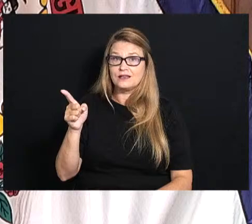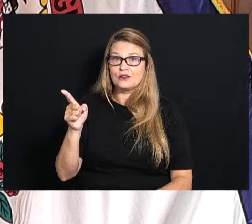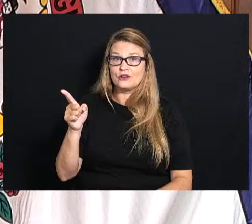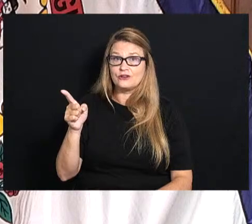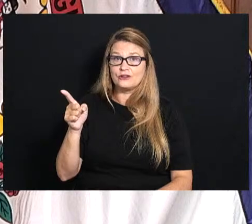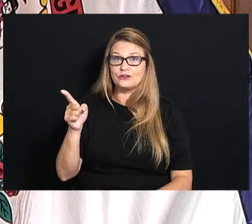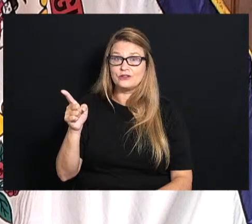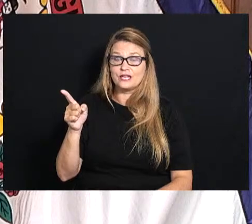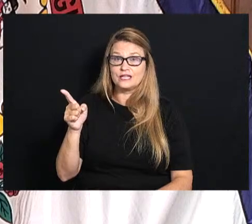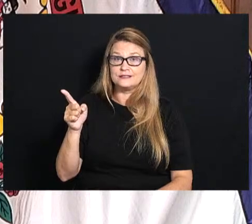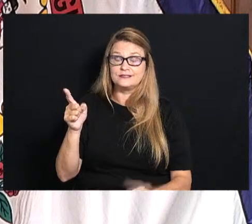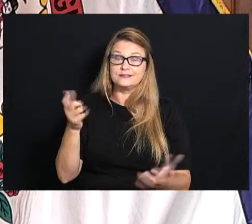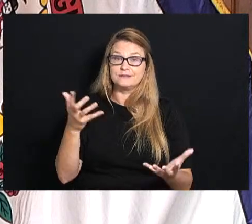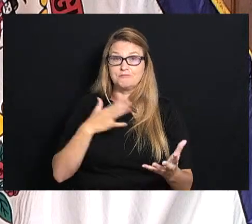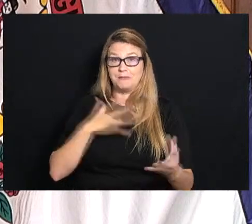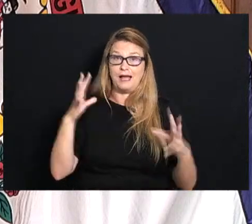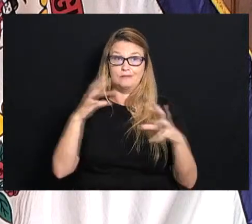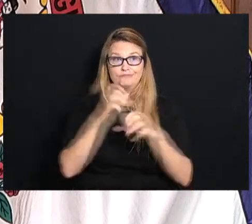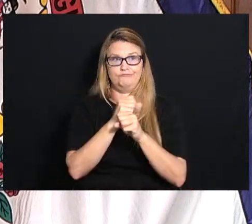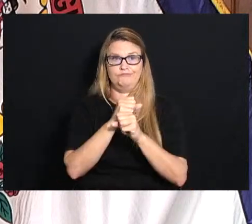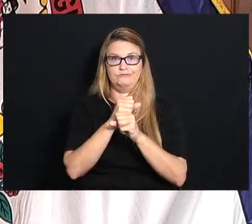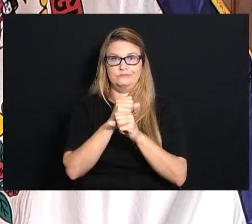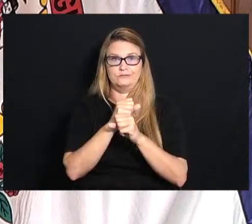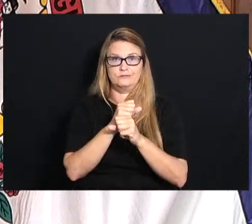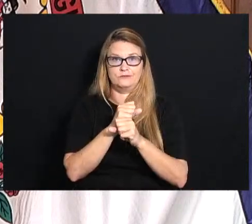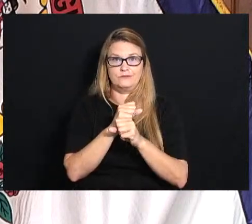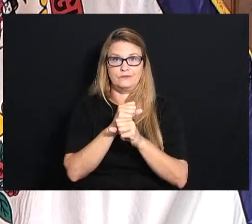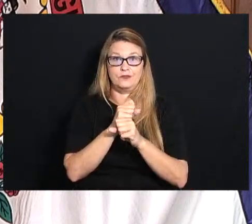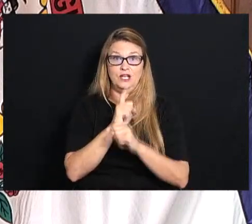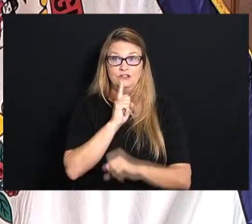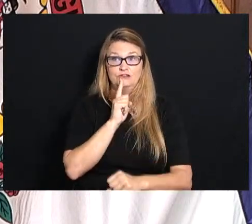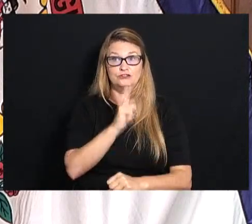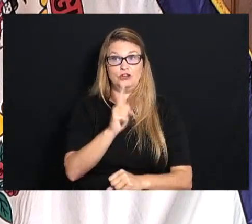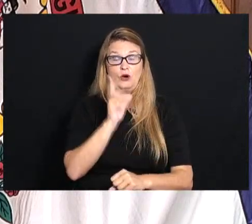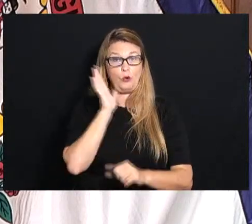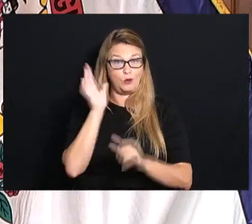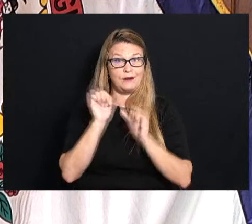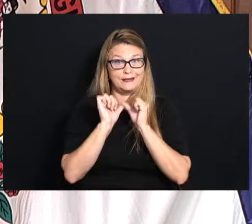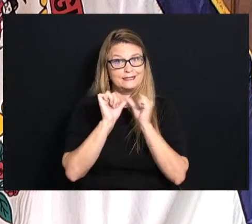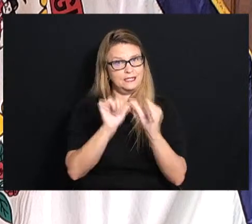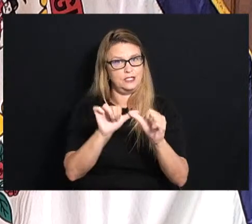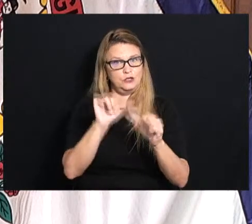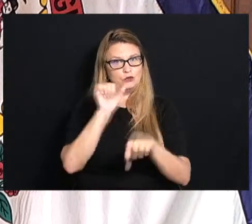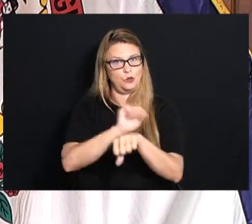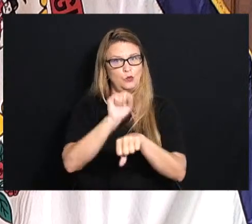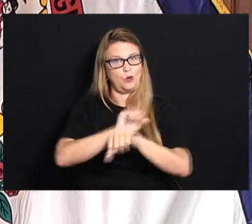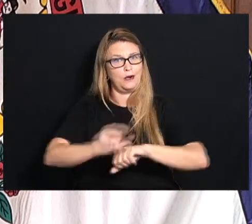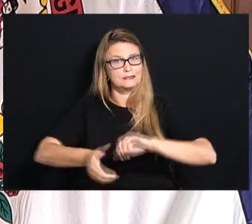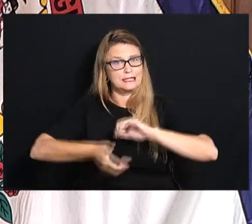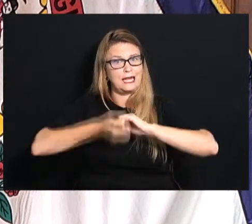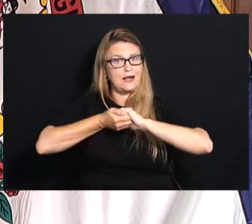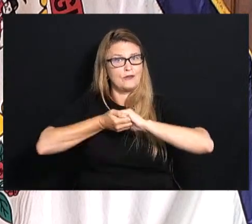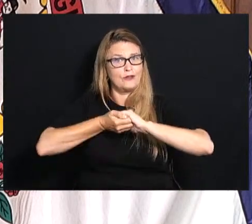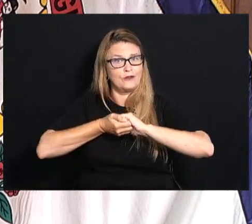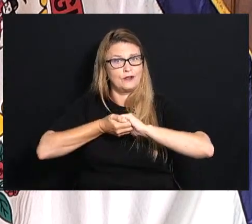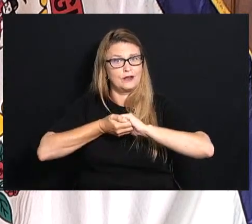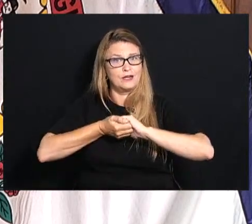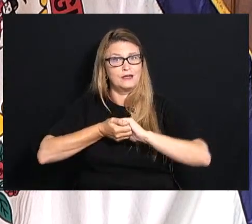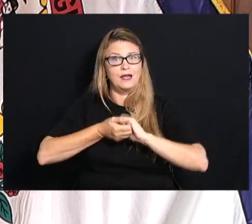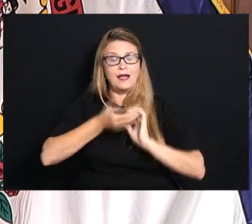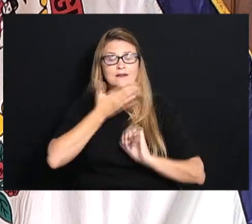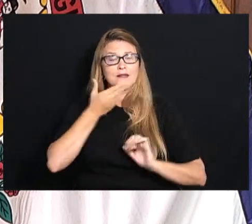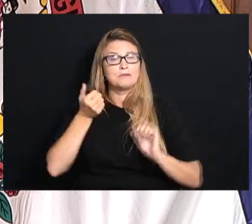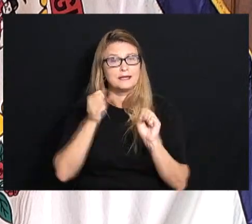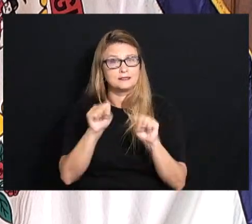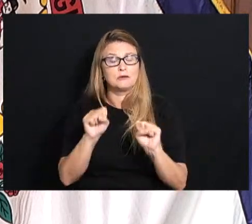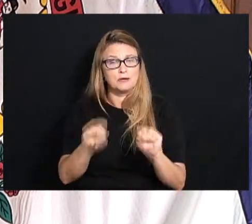long and the short of it is, sure, we'll continue to work together, and from my standpoint, work the best we possibly